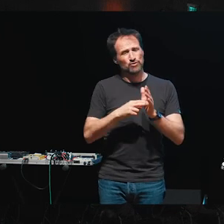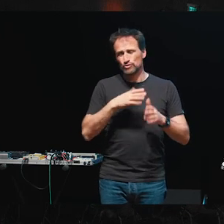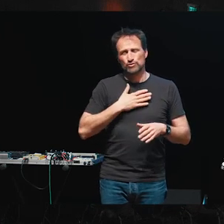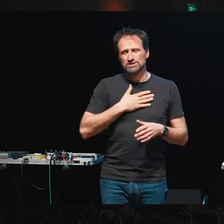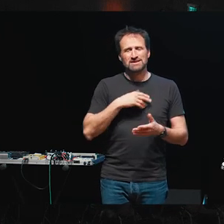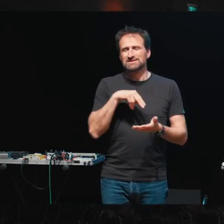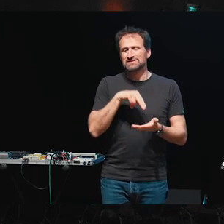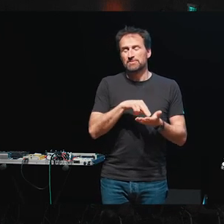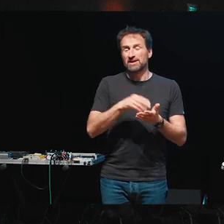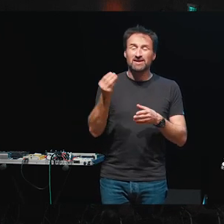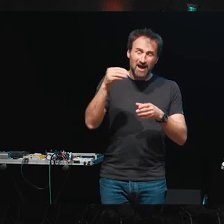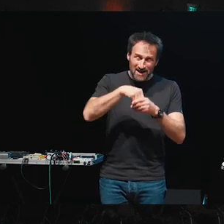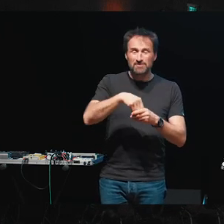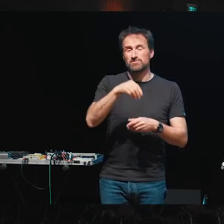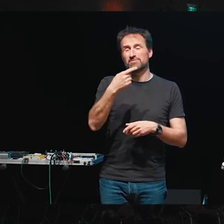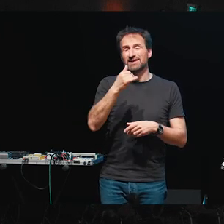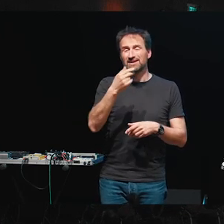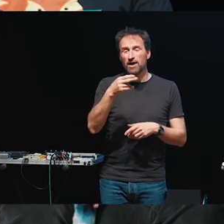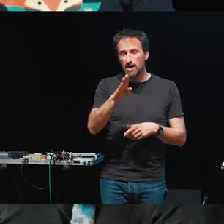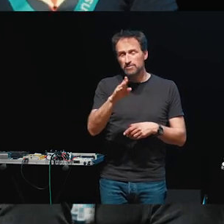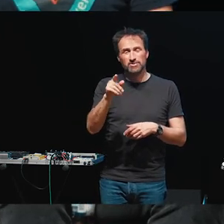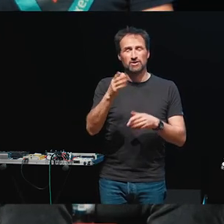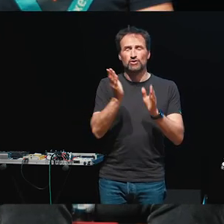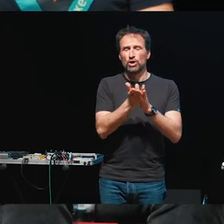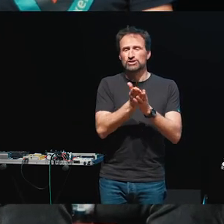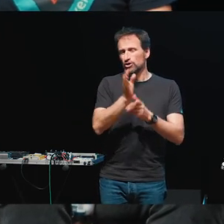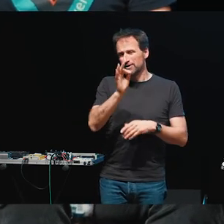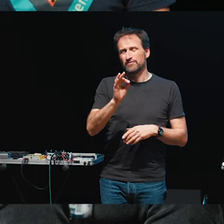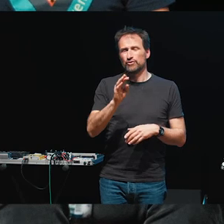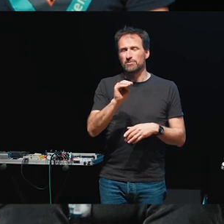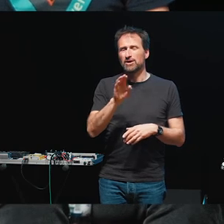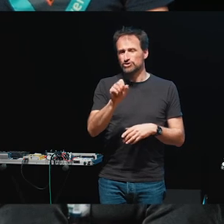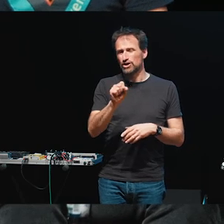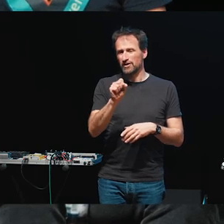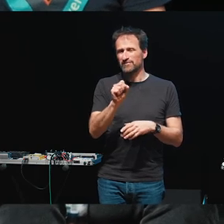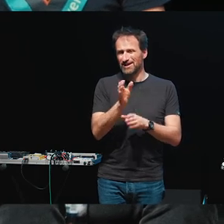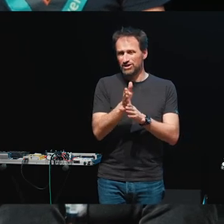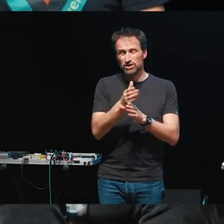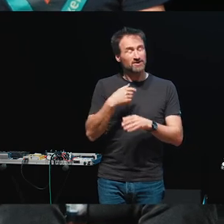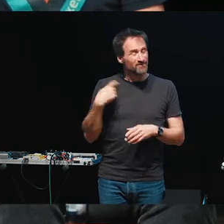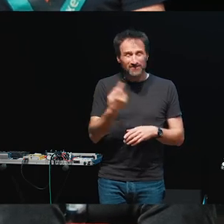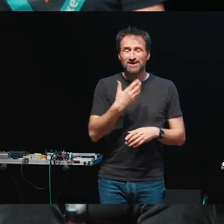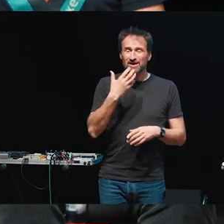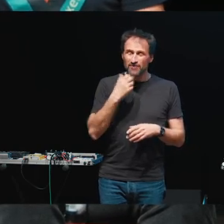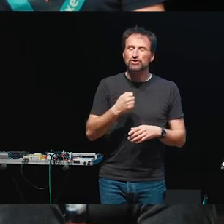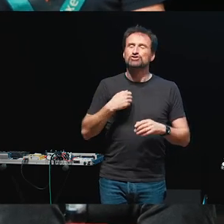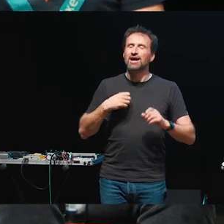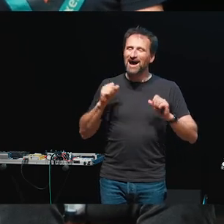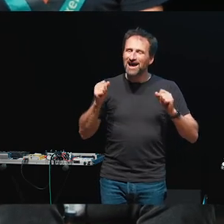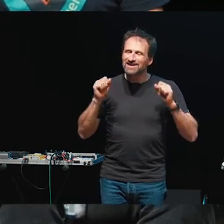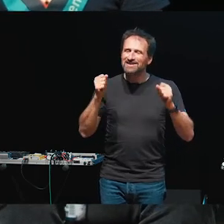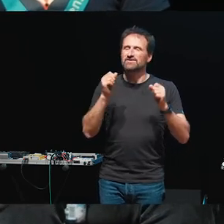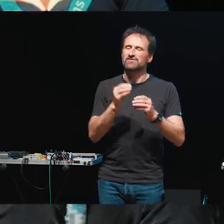GitHub, you know, for our repository for Microsoft Edge, that we plan to be active contributors to the Chromium project.